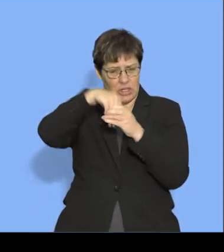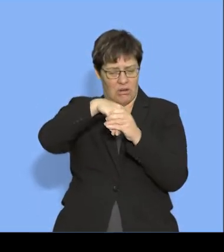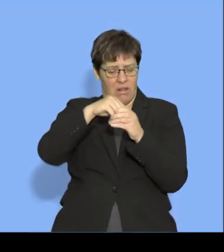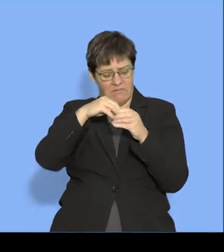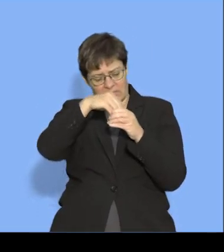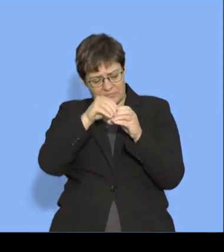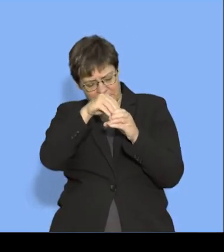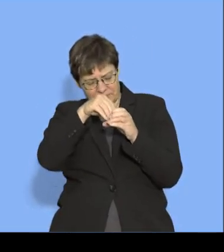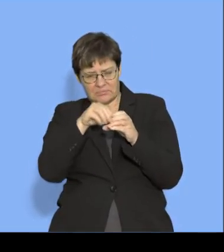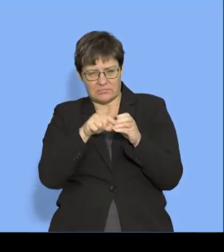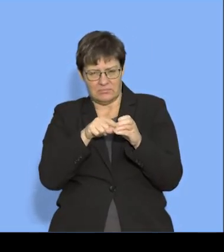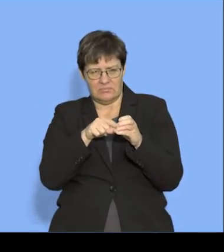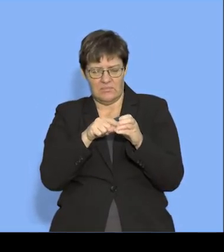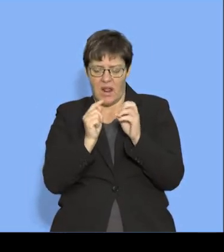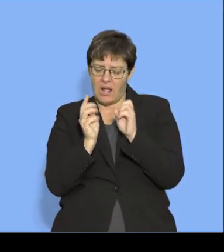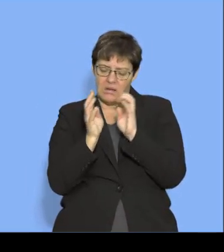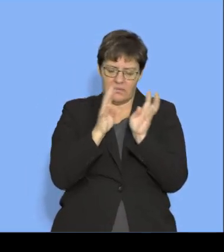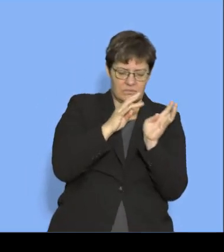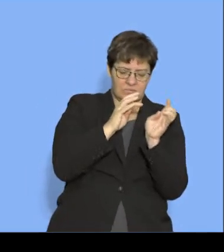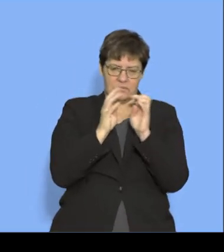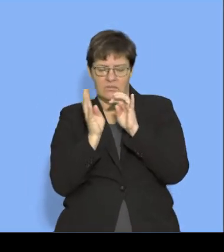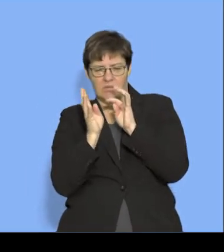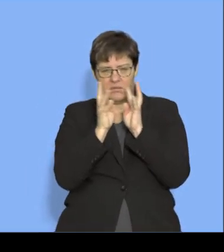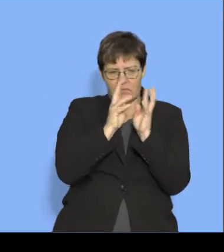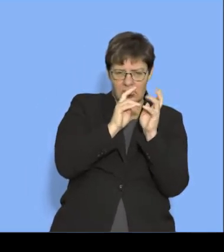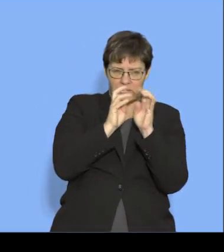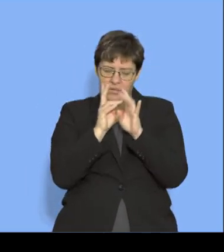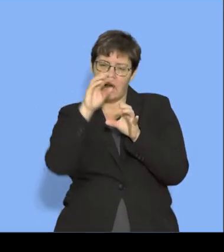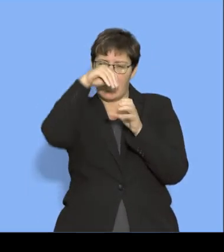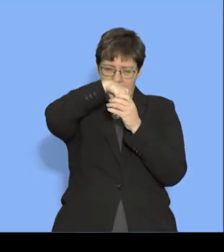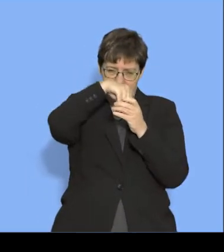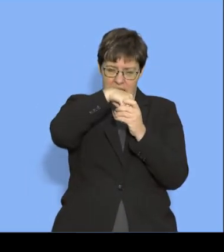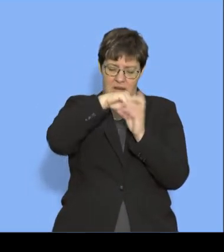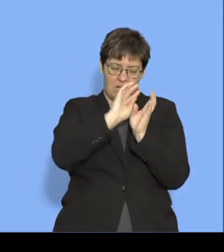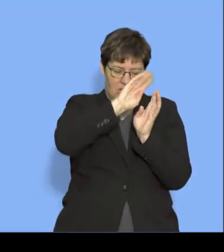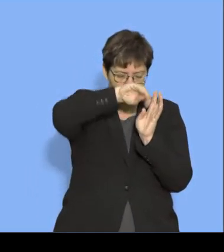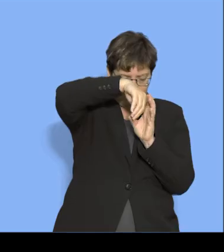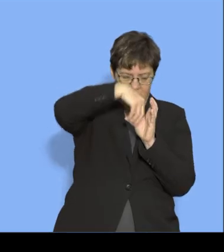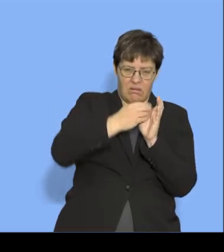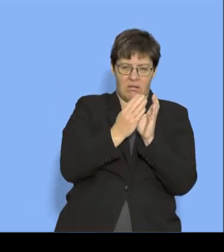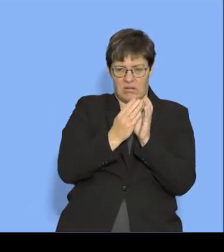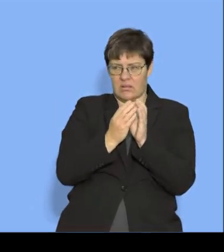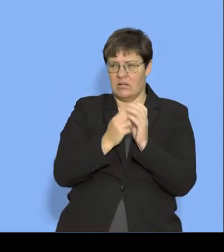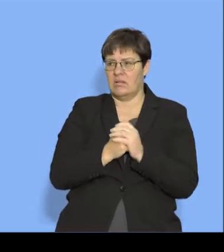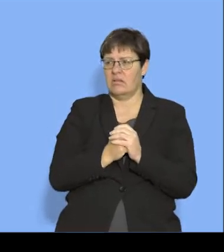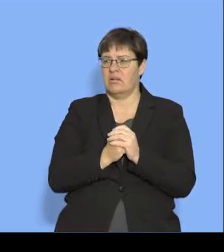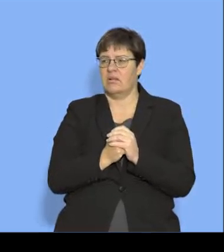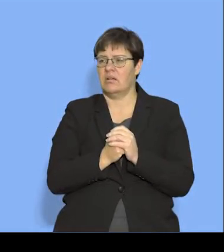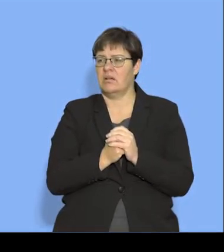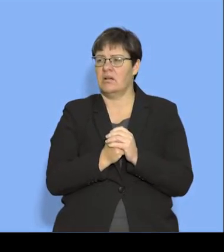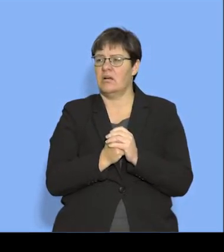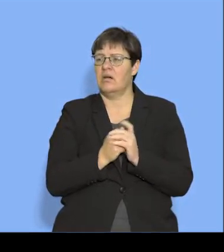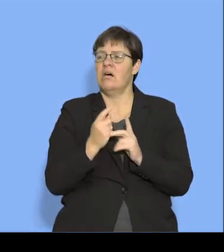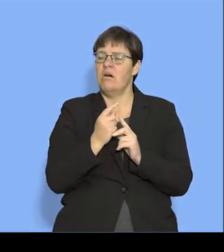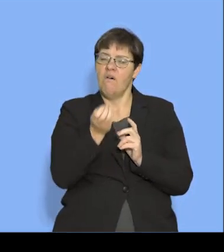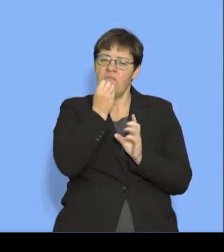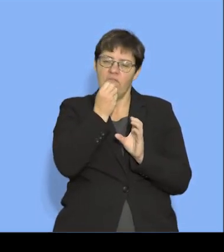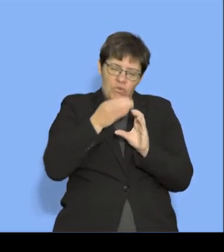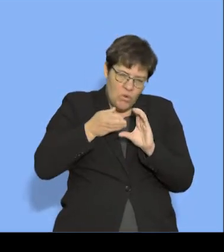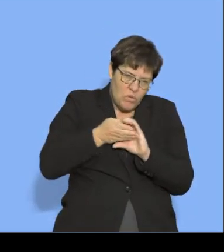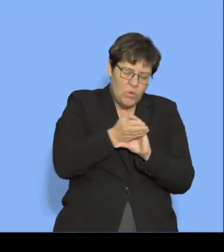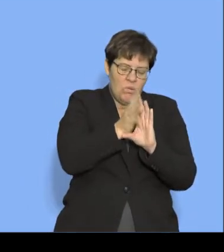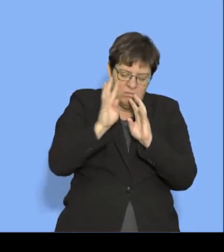internal lining filled with finger-like projections lining the internal lumen. So this is the internal lumen through